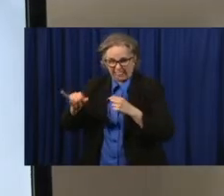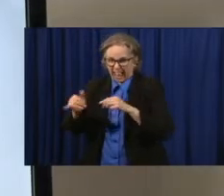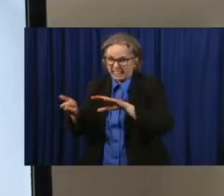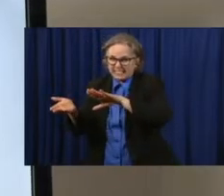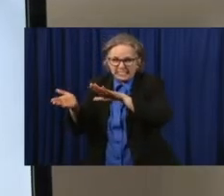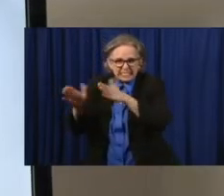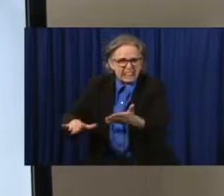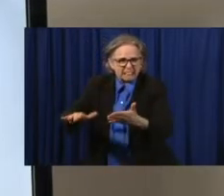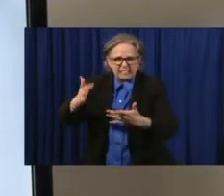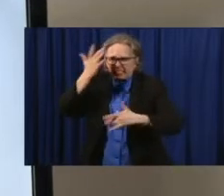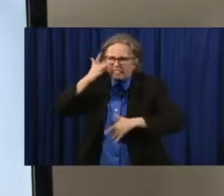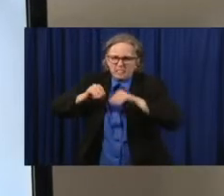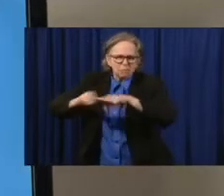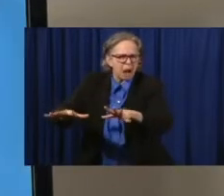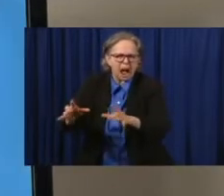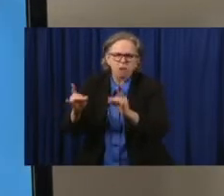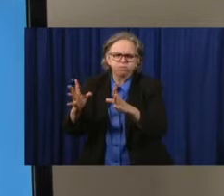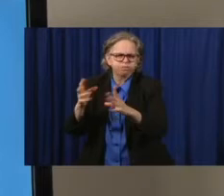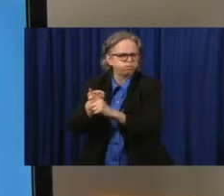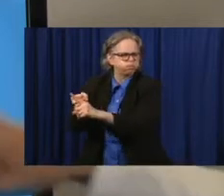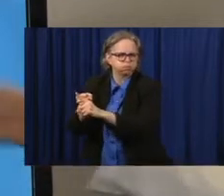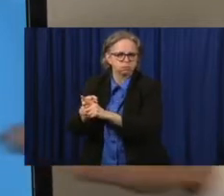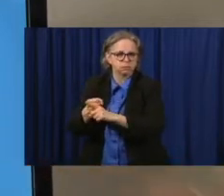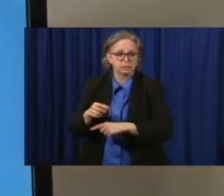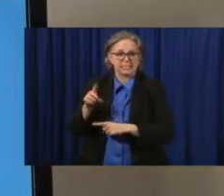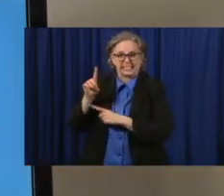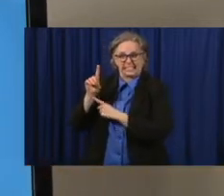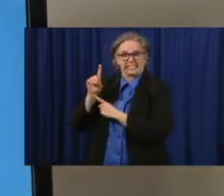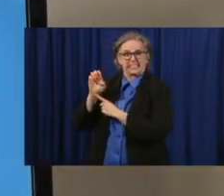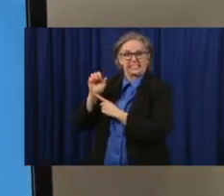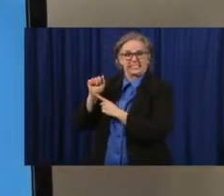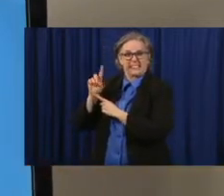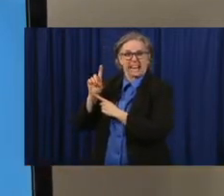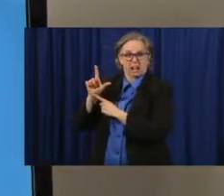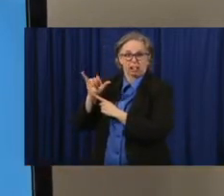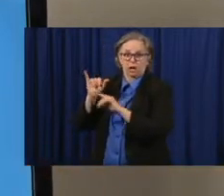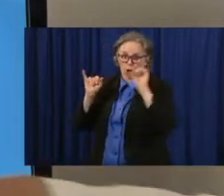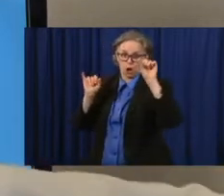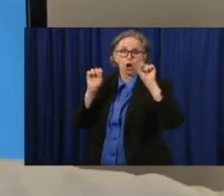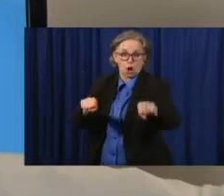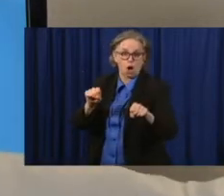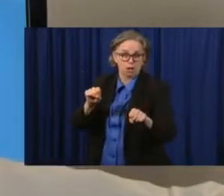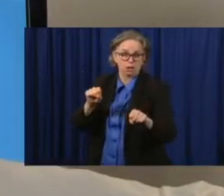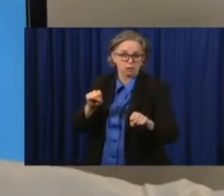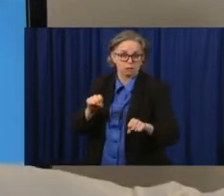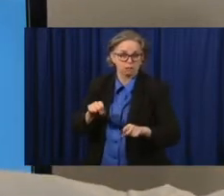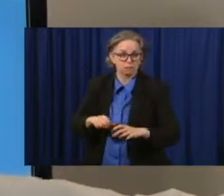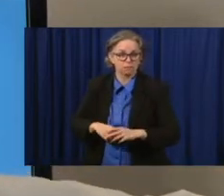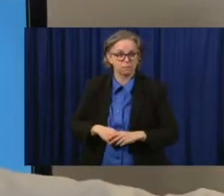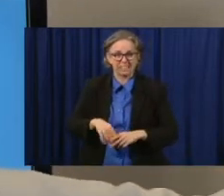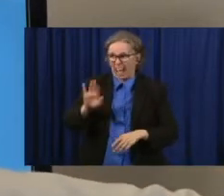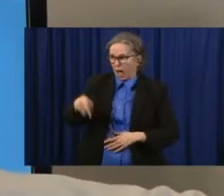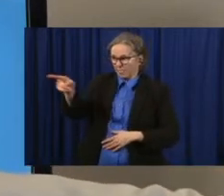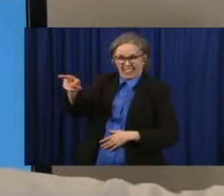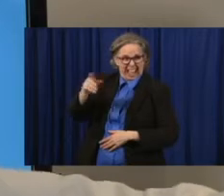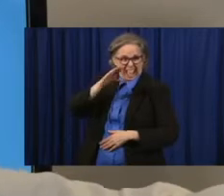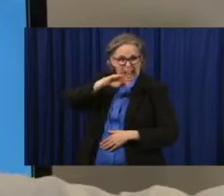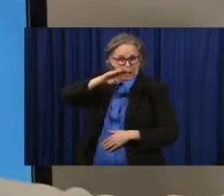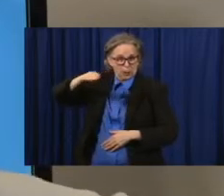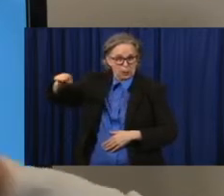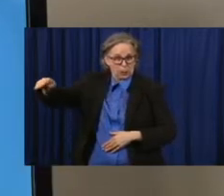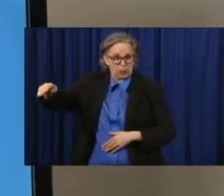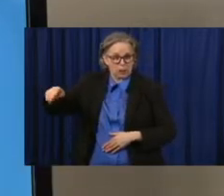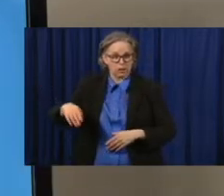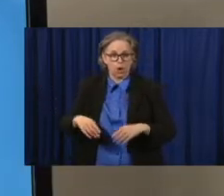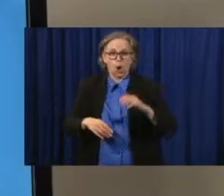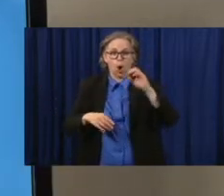next slide, makes a little graph that looks something like this wave here you see. And we've done it for Ohio. The dotted line